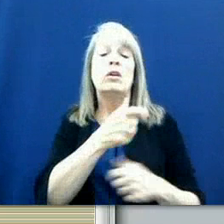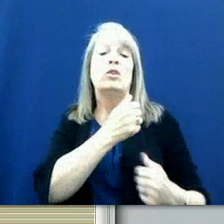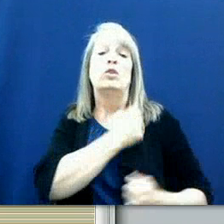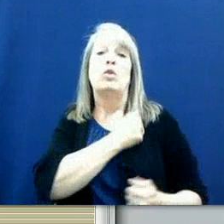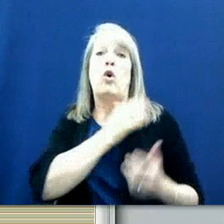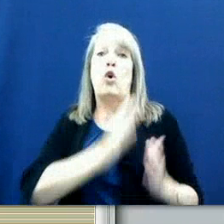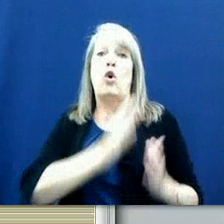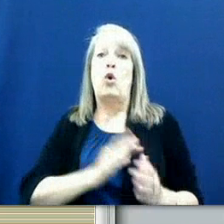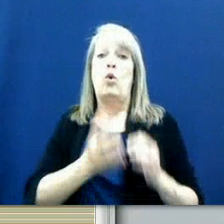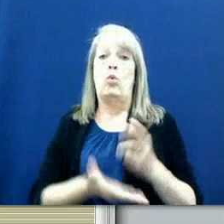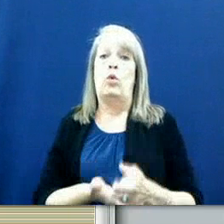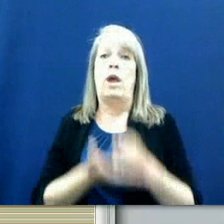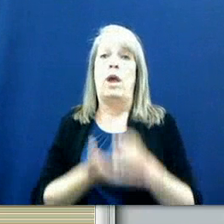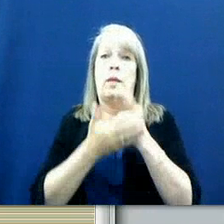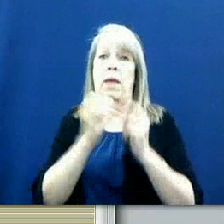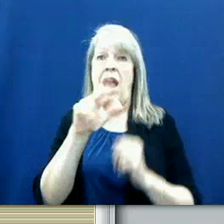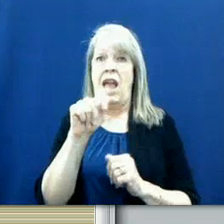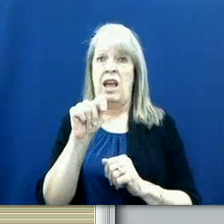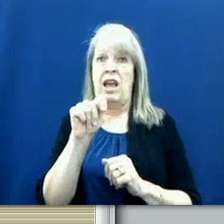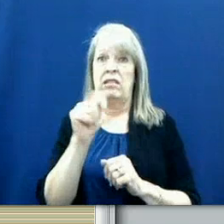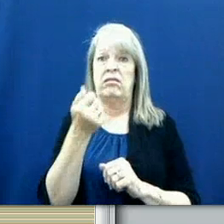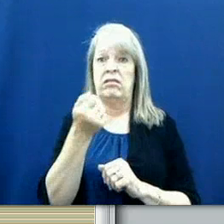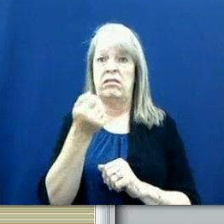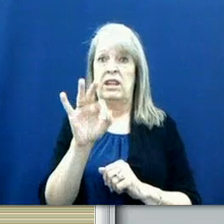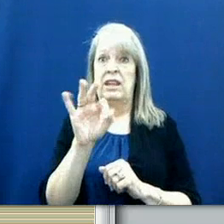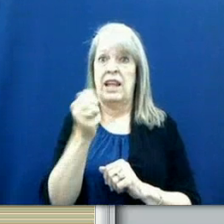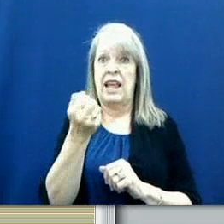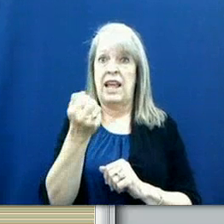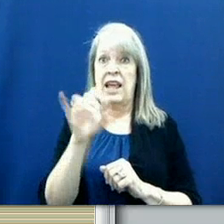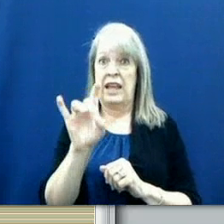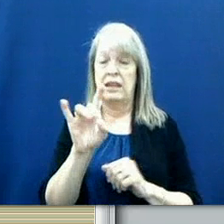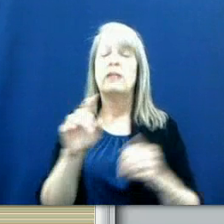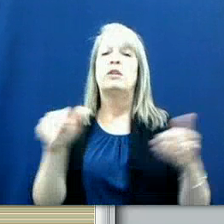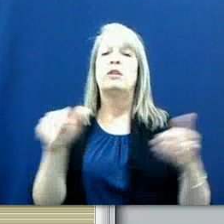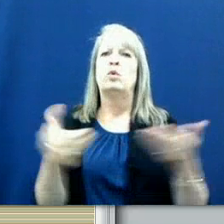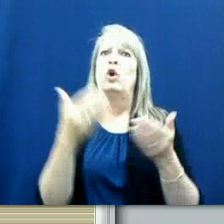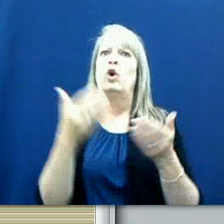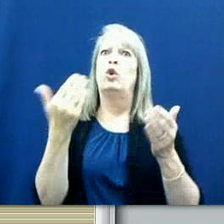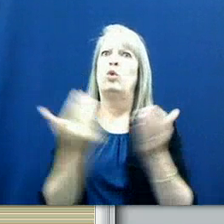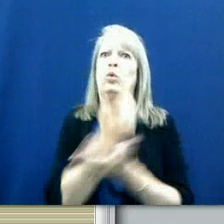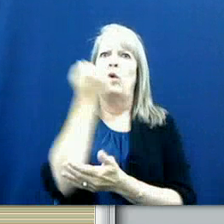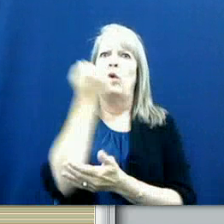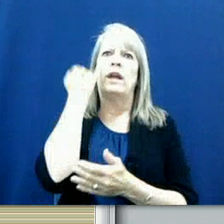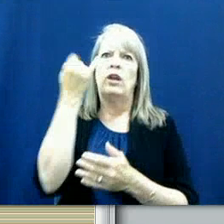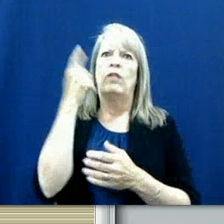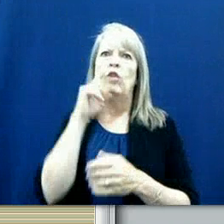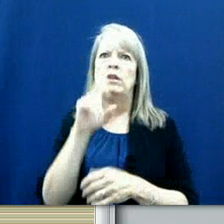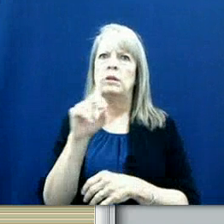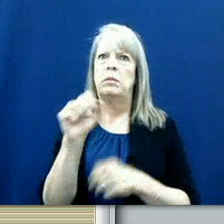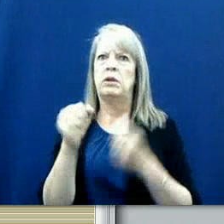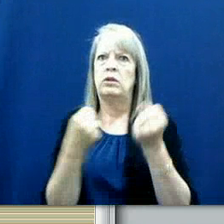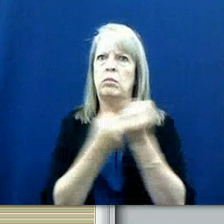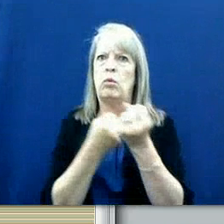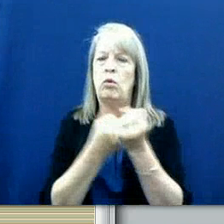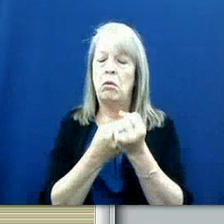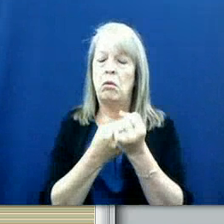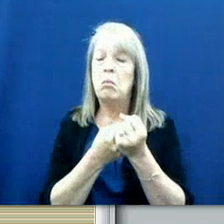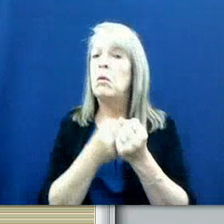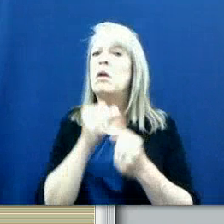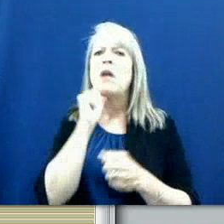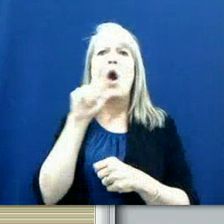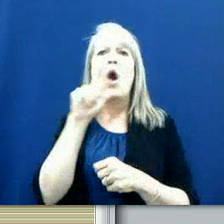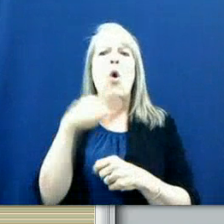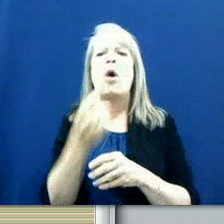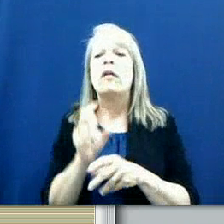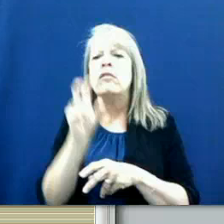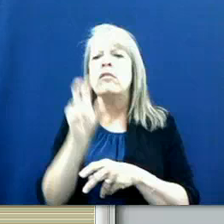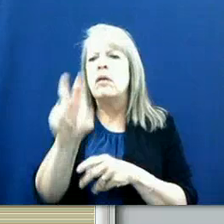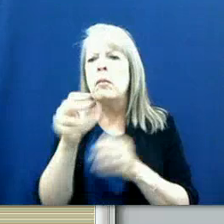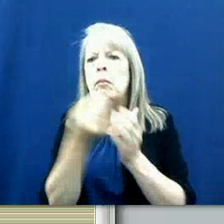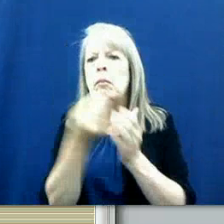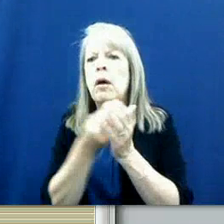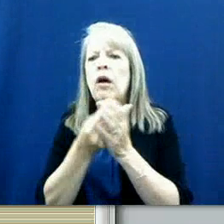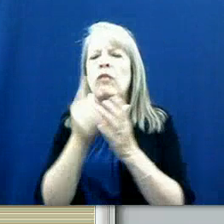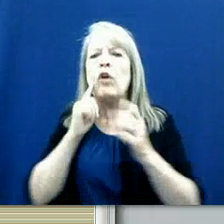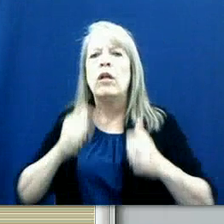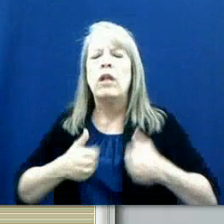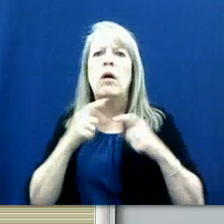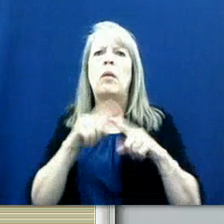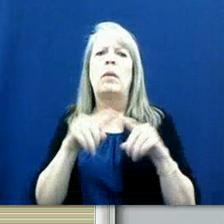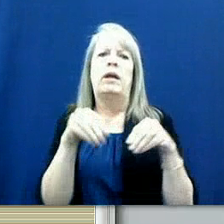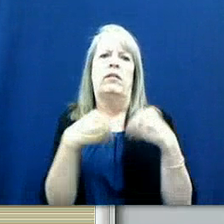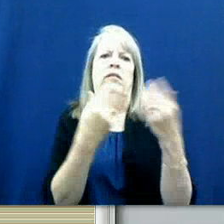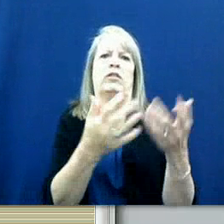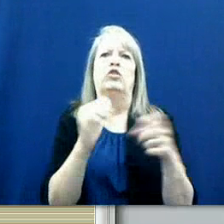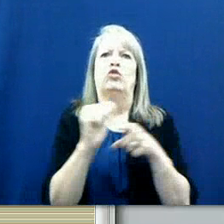Rehabilitation Act of 1918 introduced a new concept in disability support, not just money to live on, but training for the